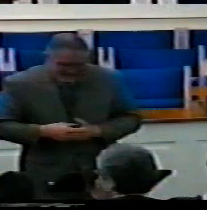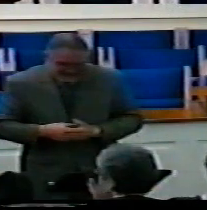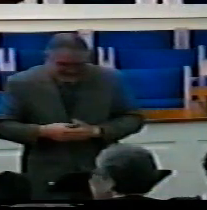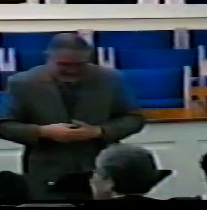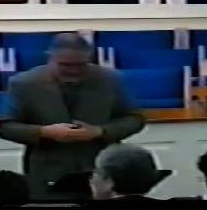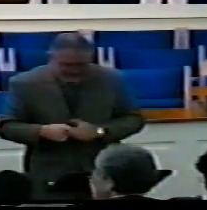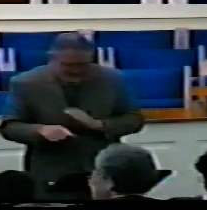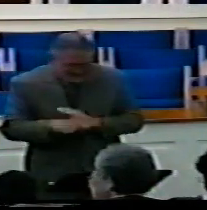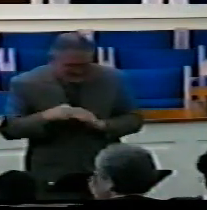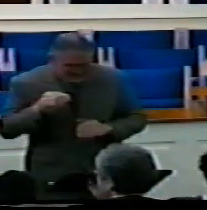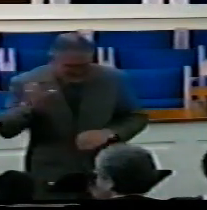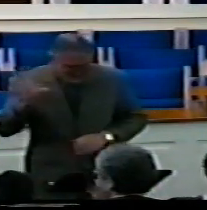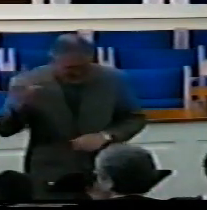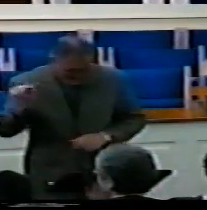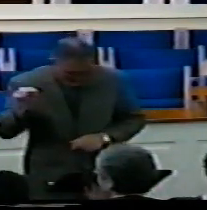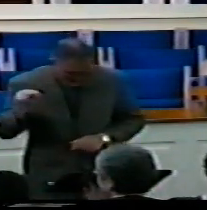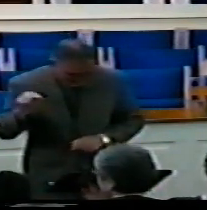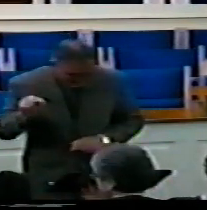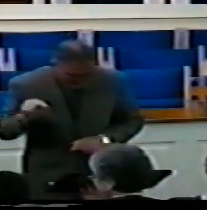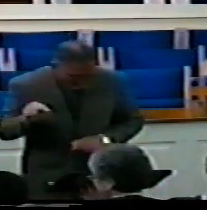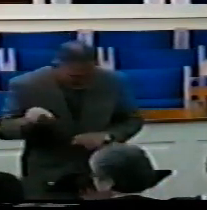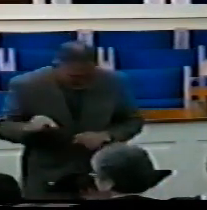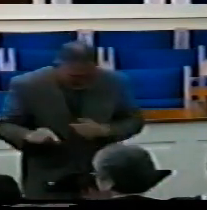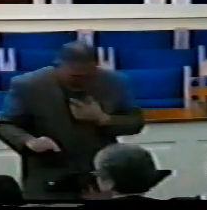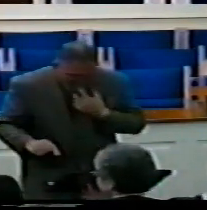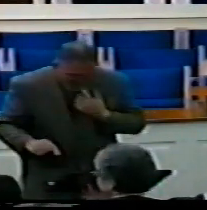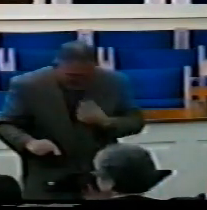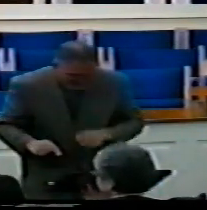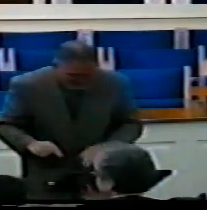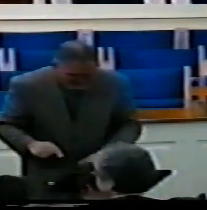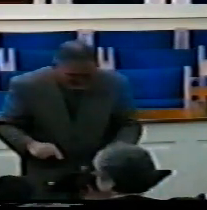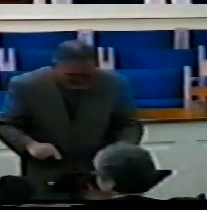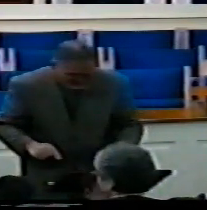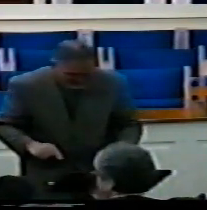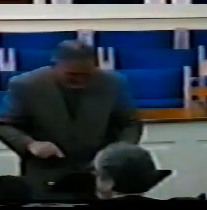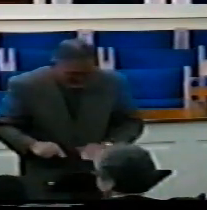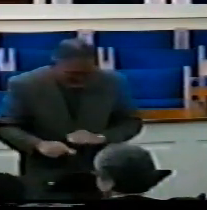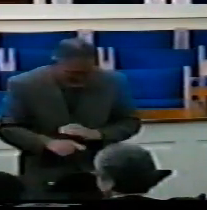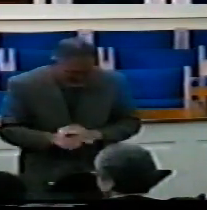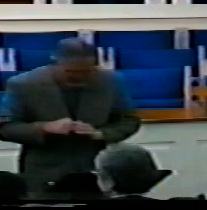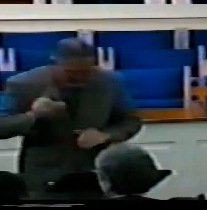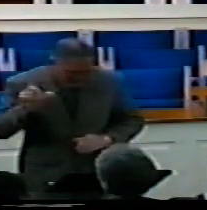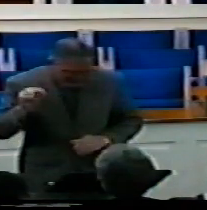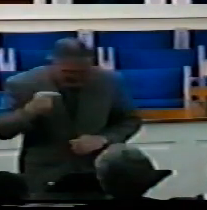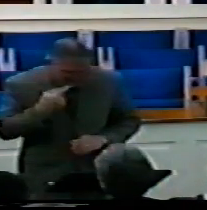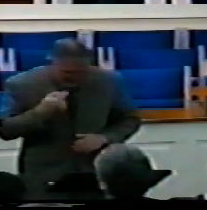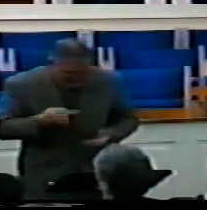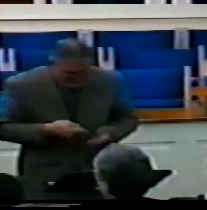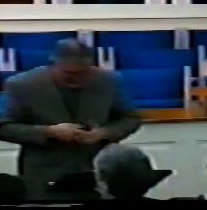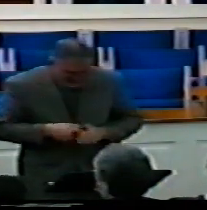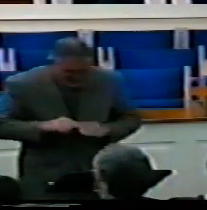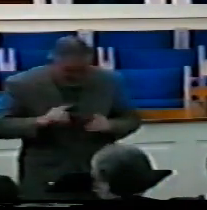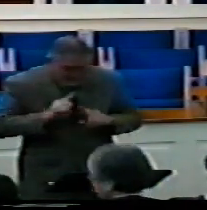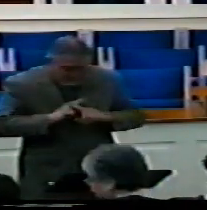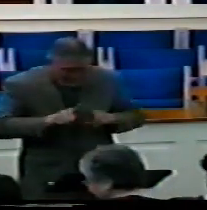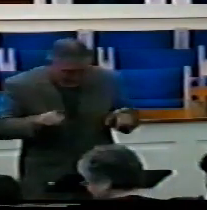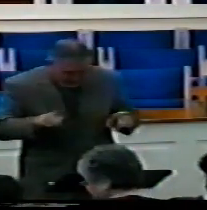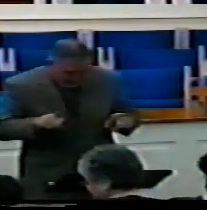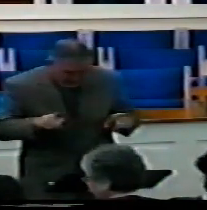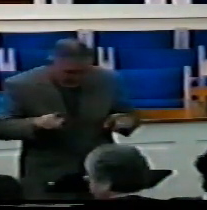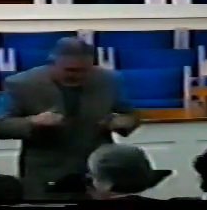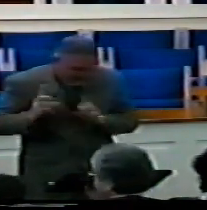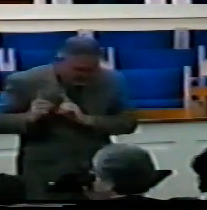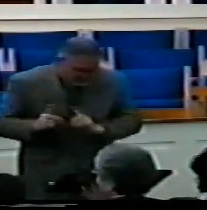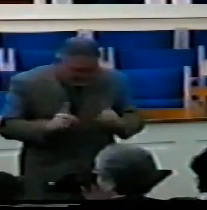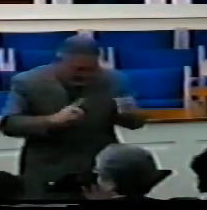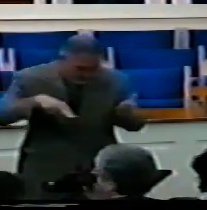amen? To verse number 20, amen? Maybe yours is on the same page. In verse number 20, the Bible says this, howbeit, as the disciples stood round